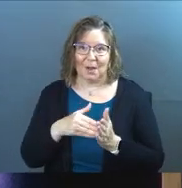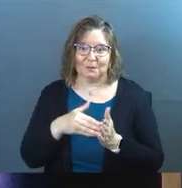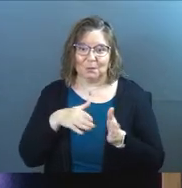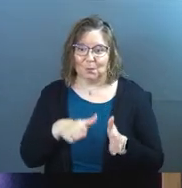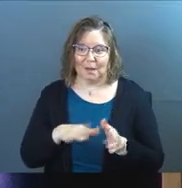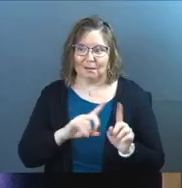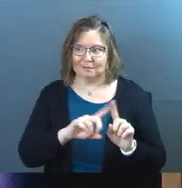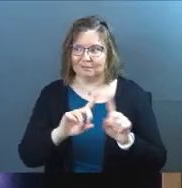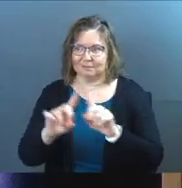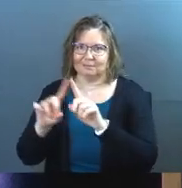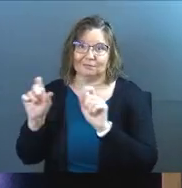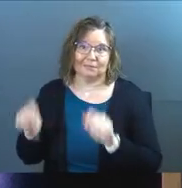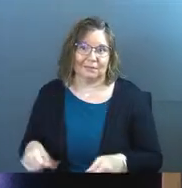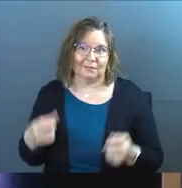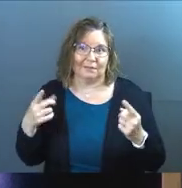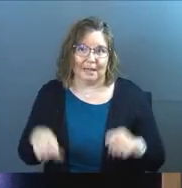wrong.